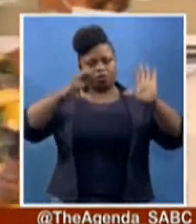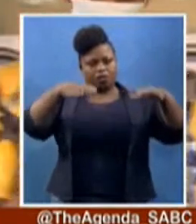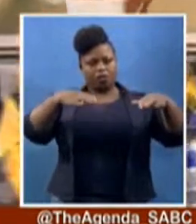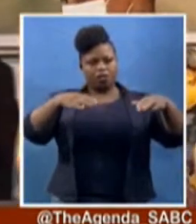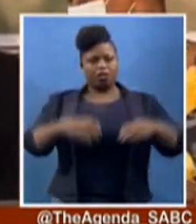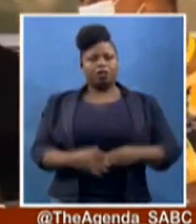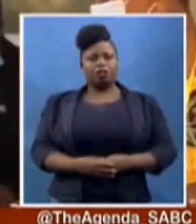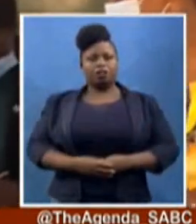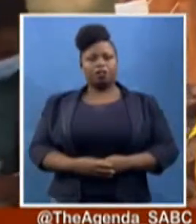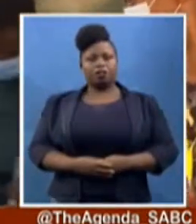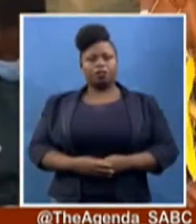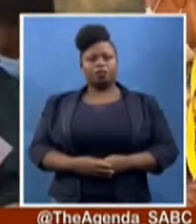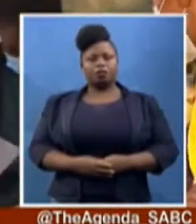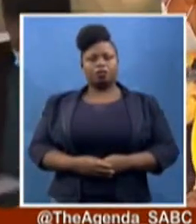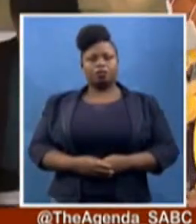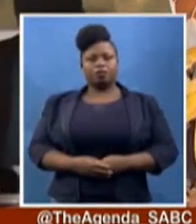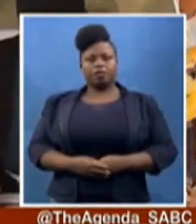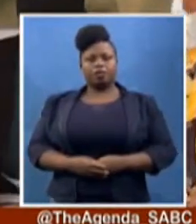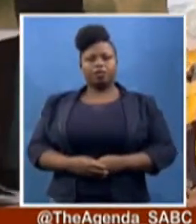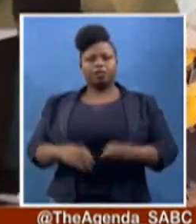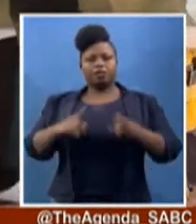Mona Kiaboni Bateng,